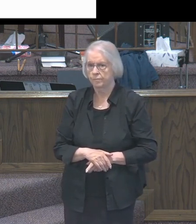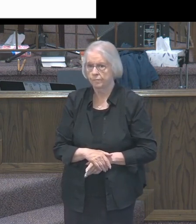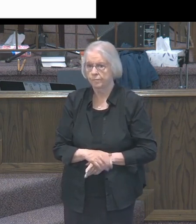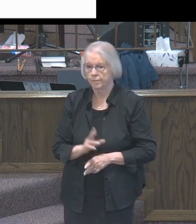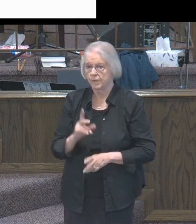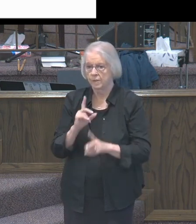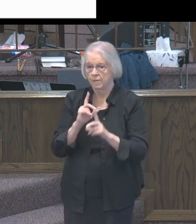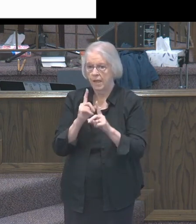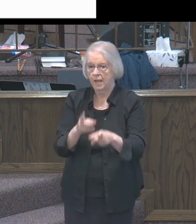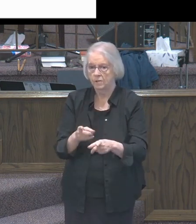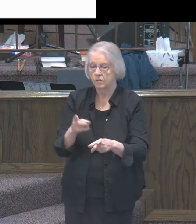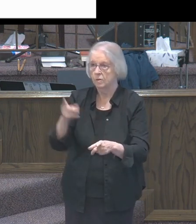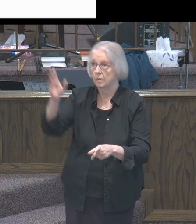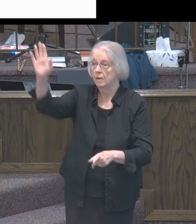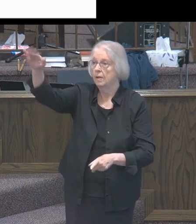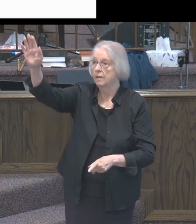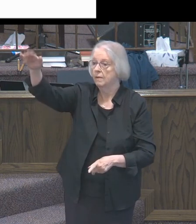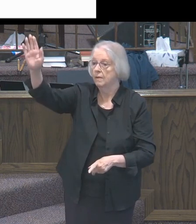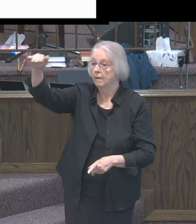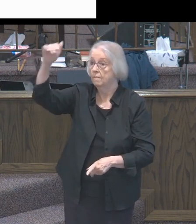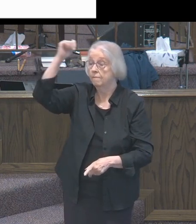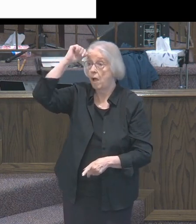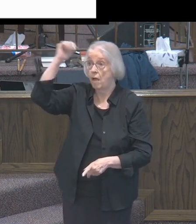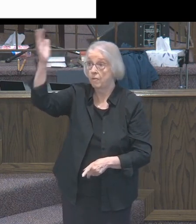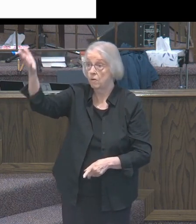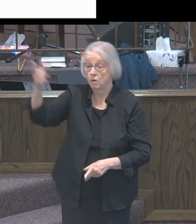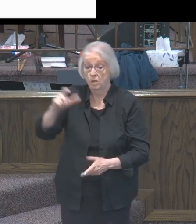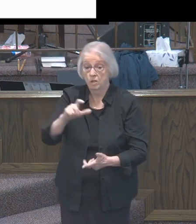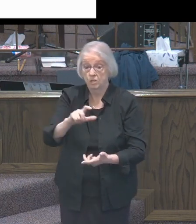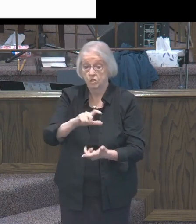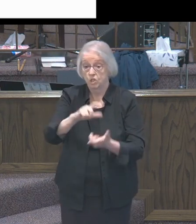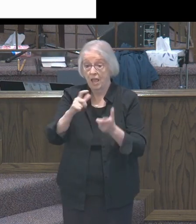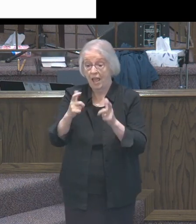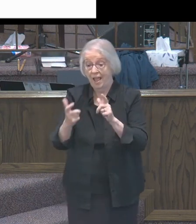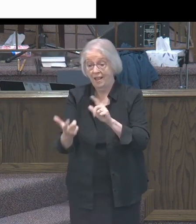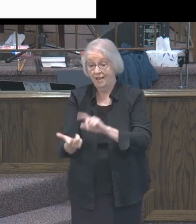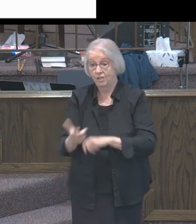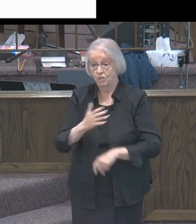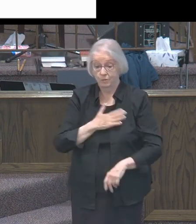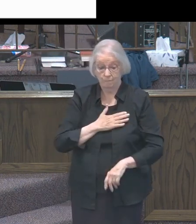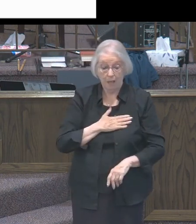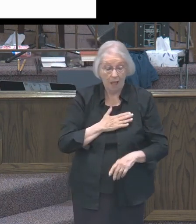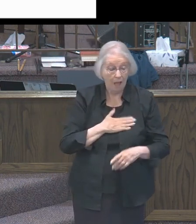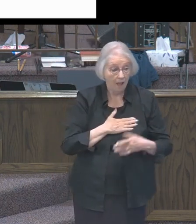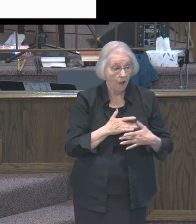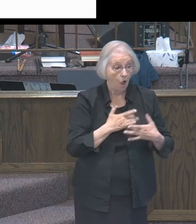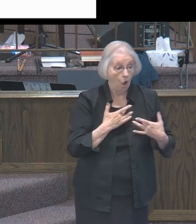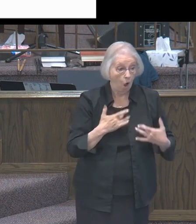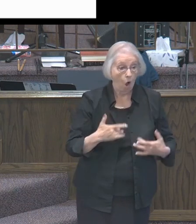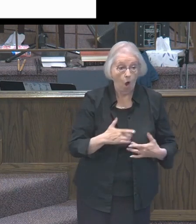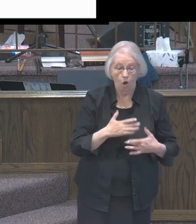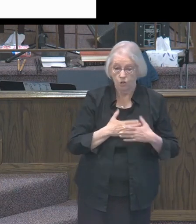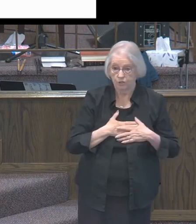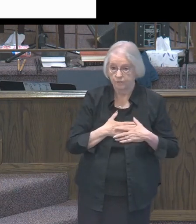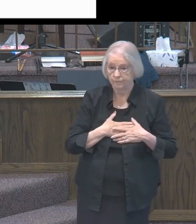Change my heart." What does that look like? Verse 24, he says,